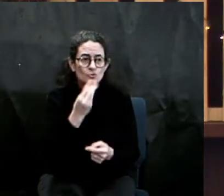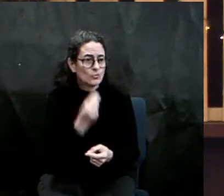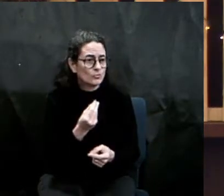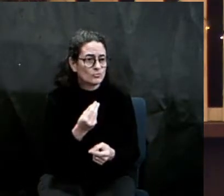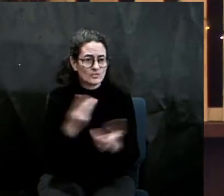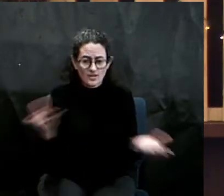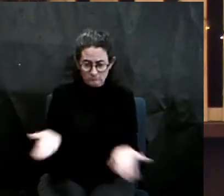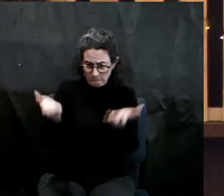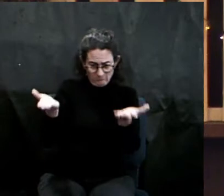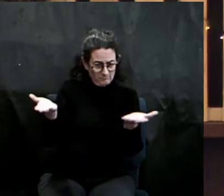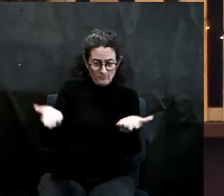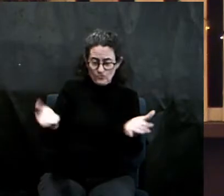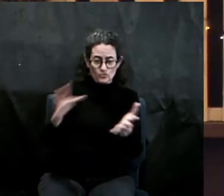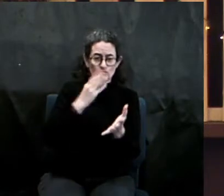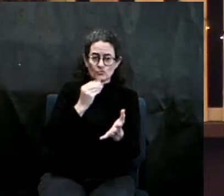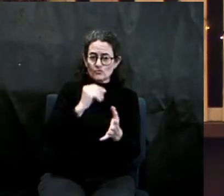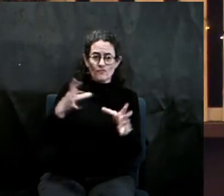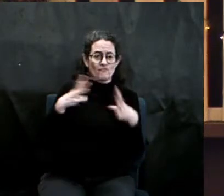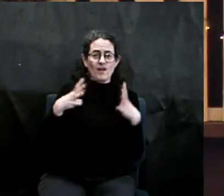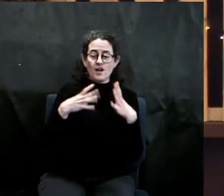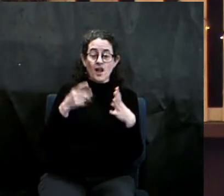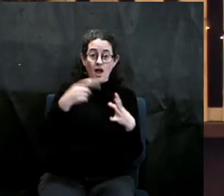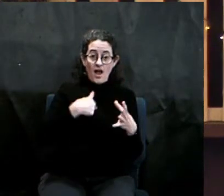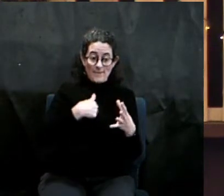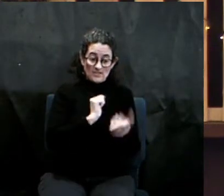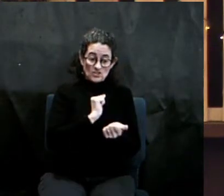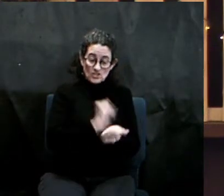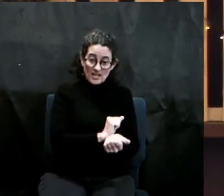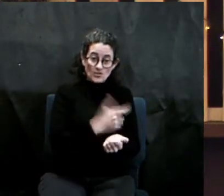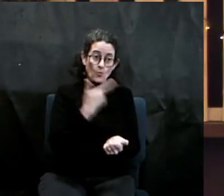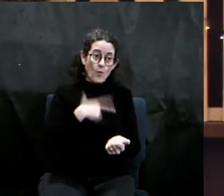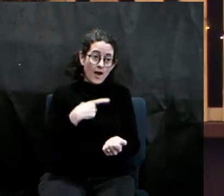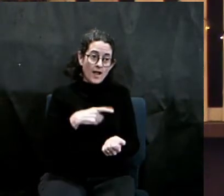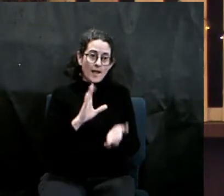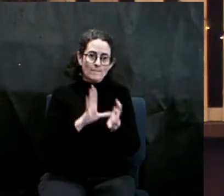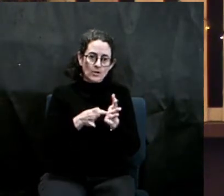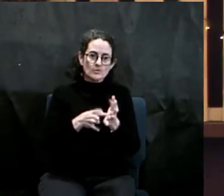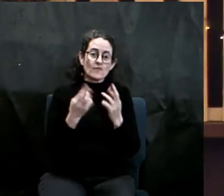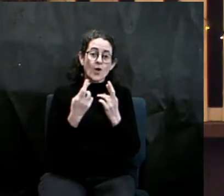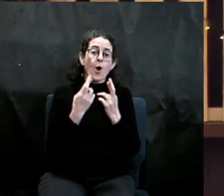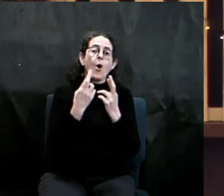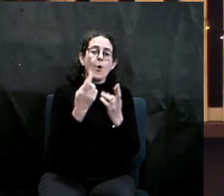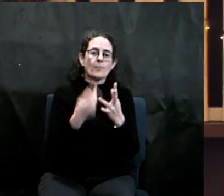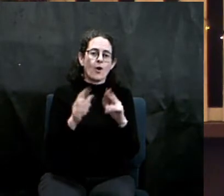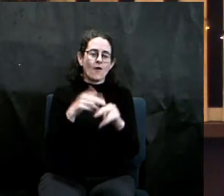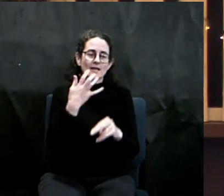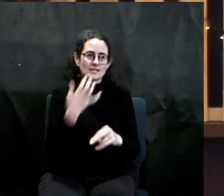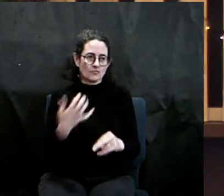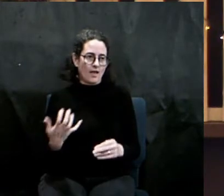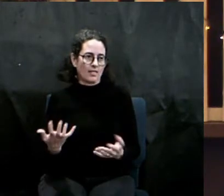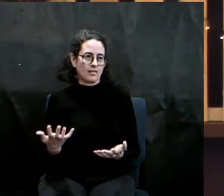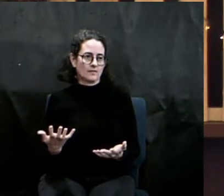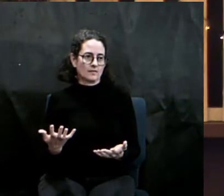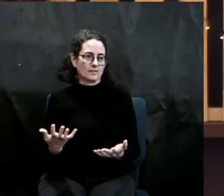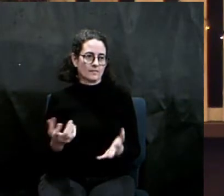towards them. Instead, he says, he is in chains because of the hope of Israel. Paul's